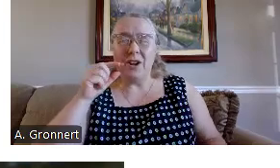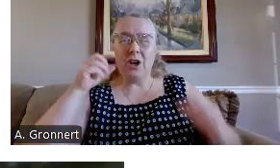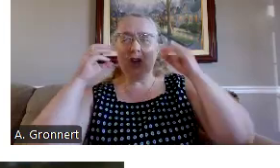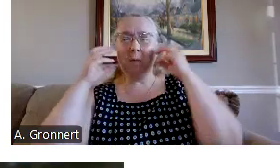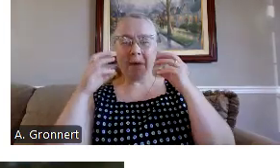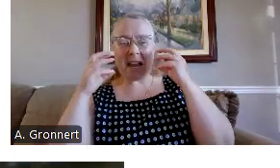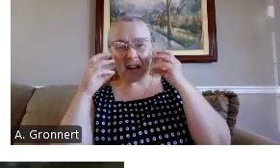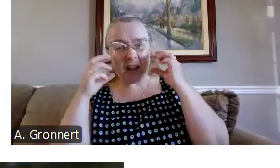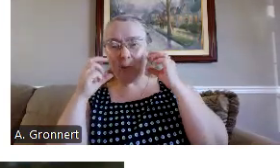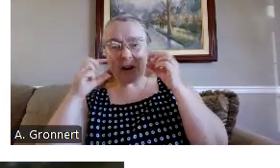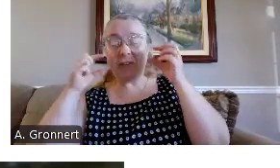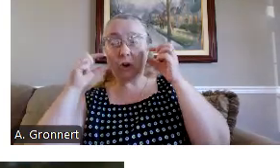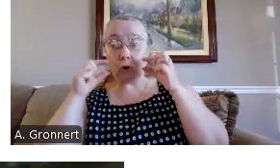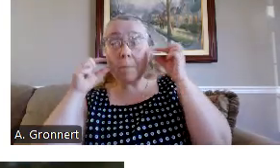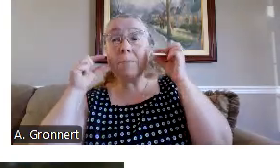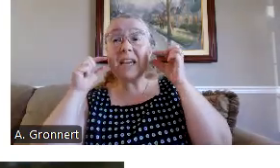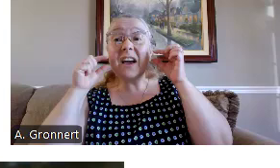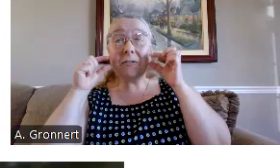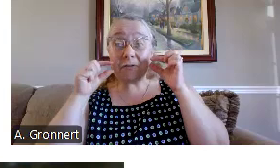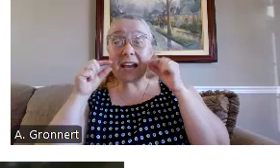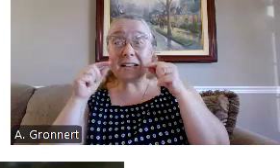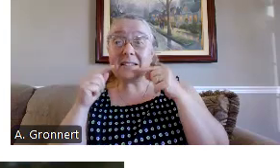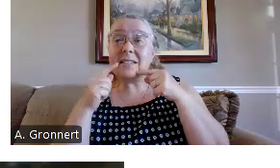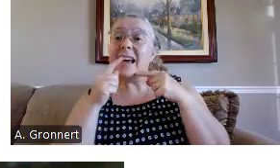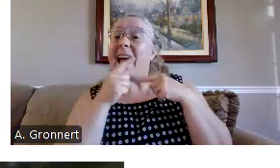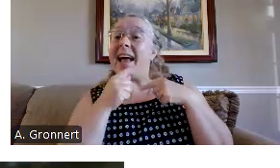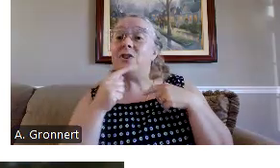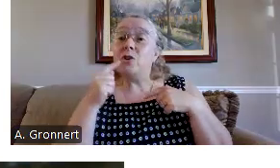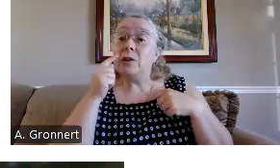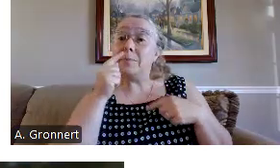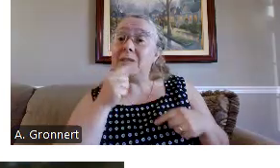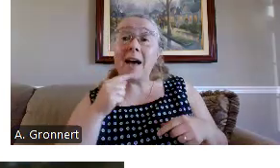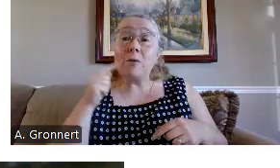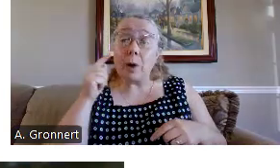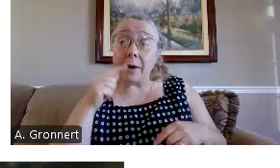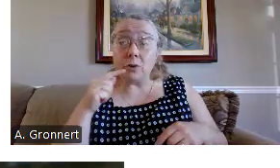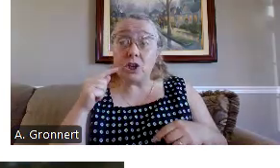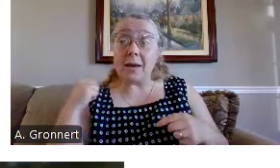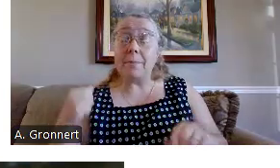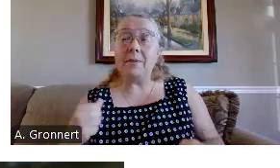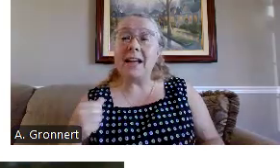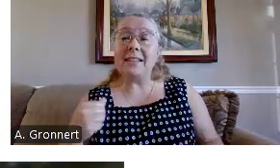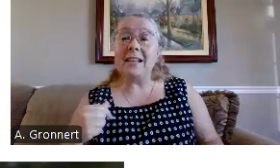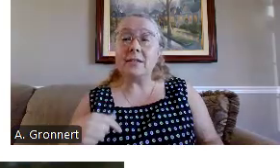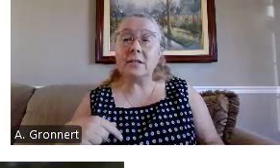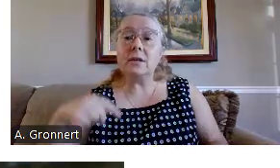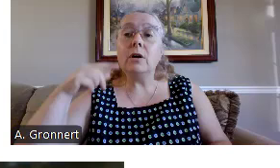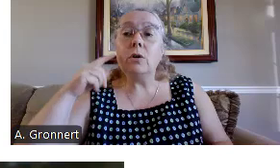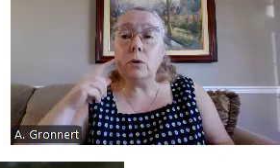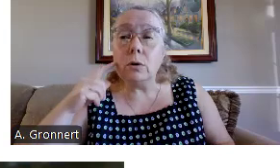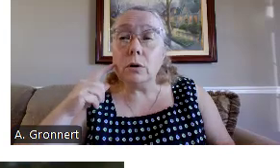open. You make a little bit of a grumpy face. And your lips have a round shape, like